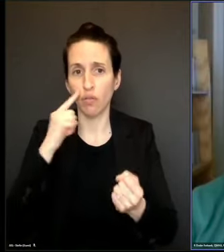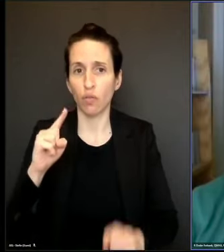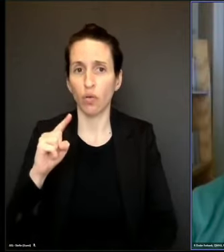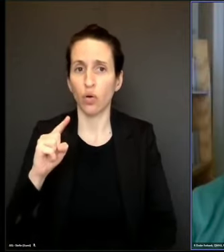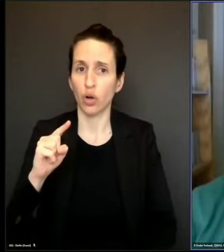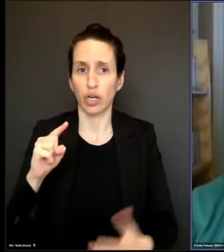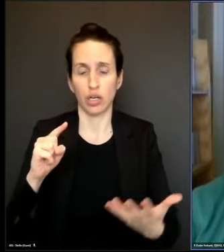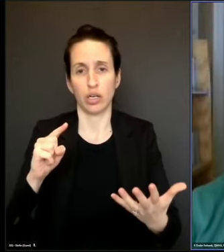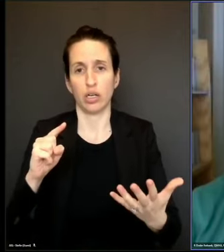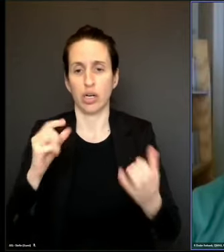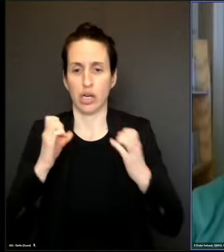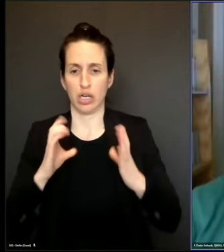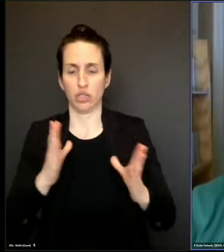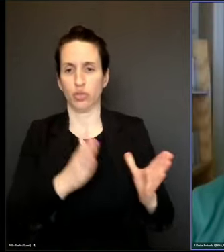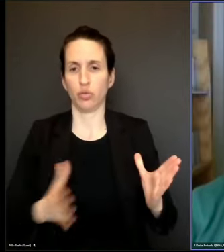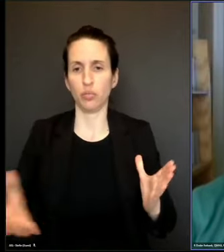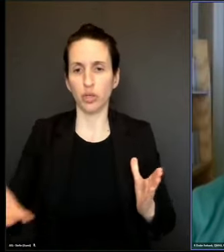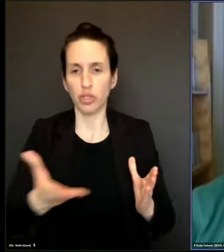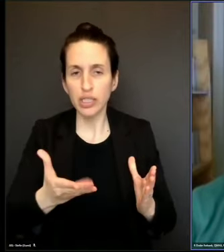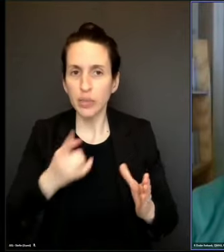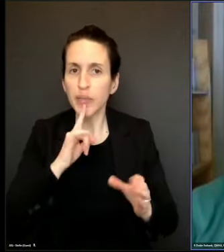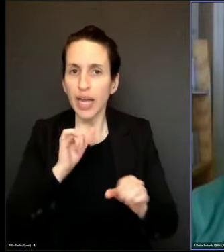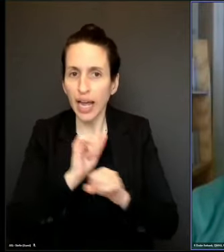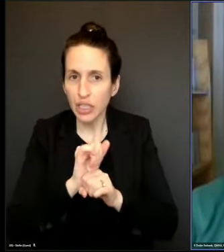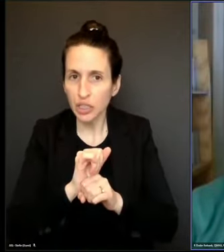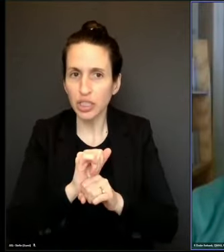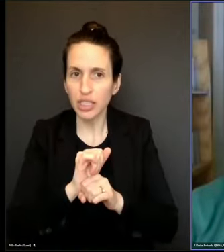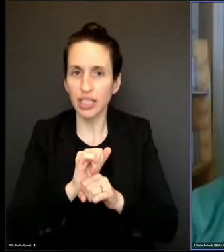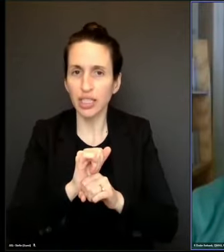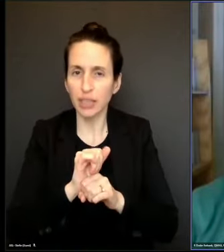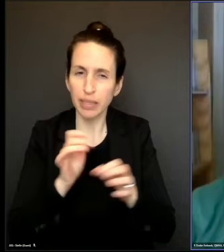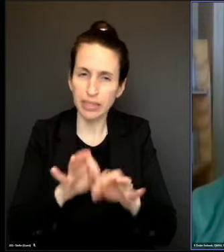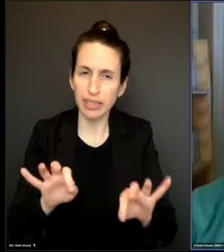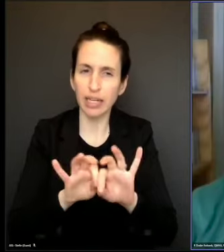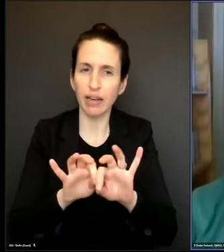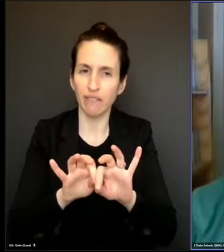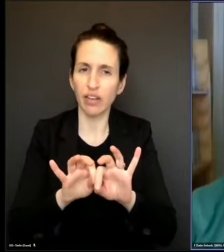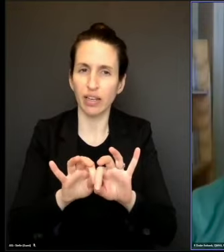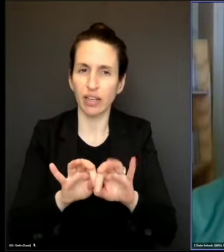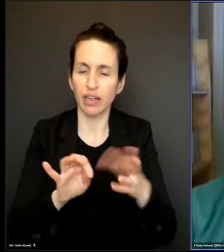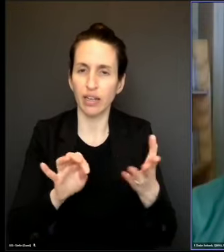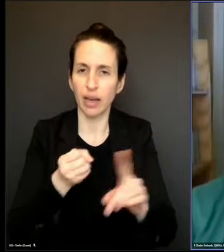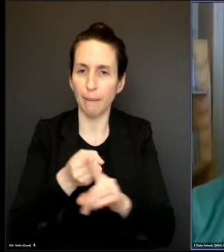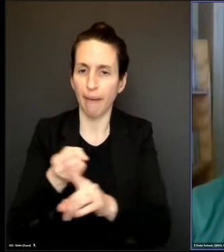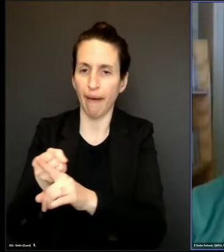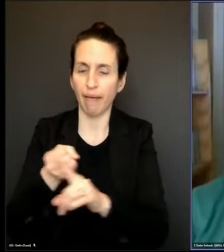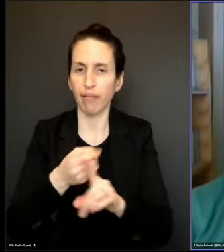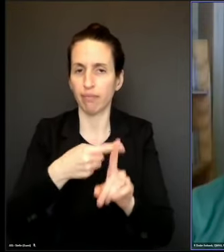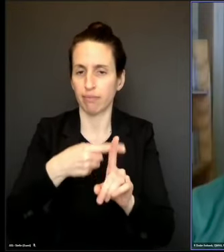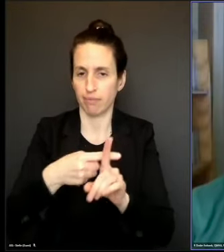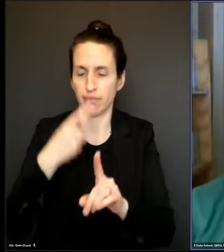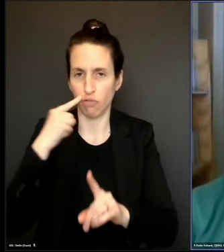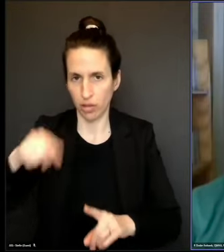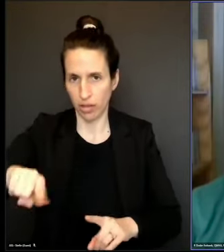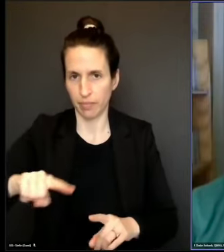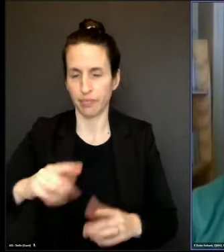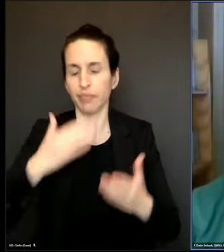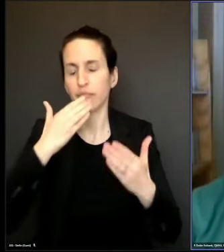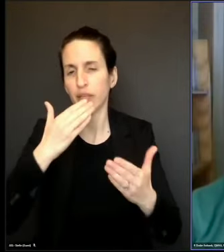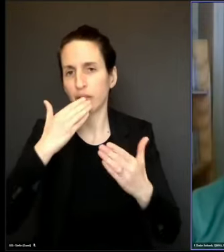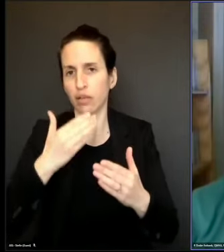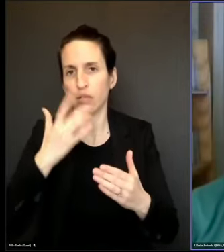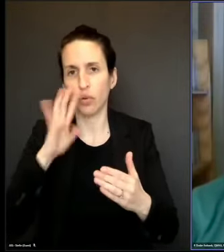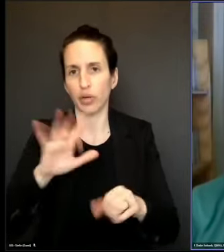of consumers that this would actually be a significant, have a significant impact with. So thank you for your